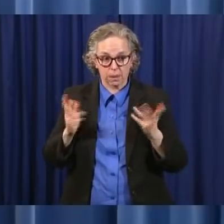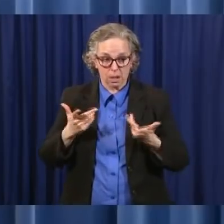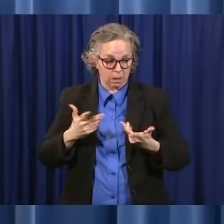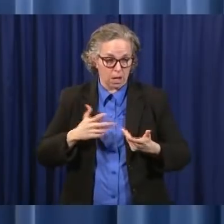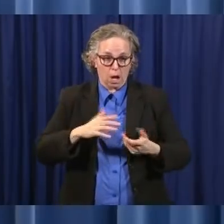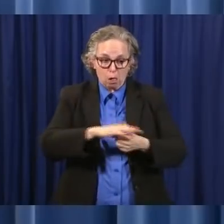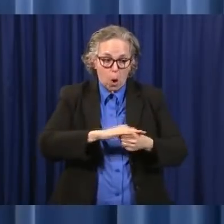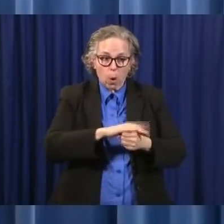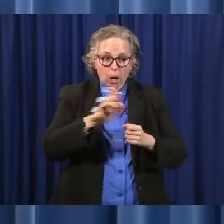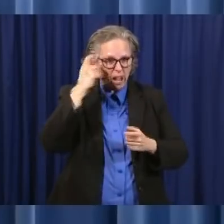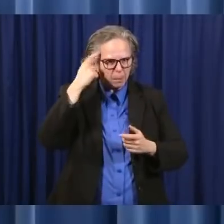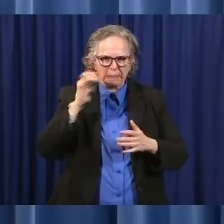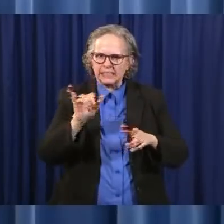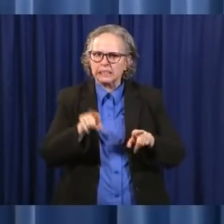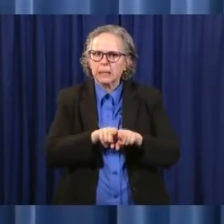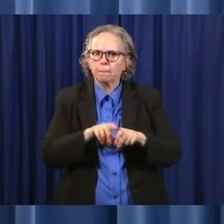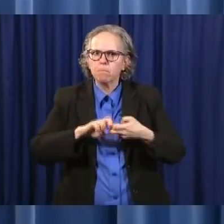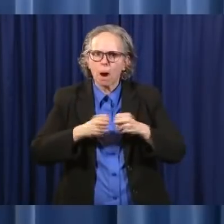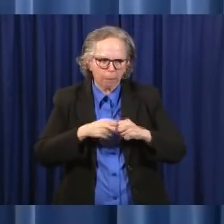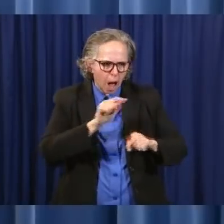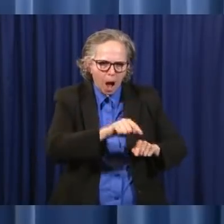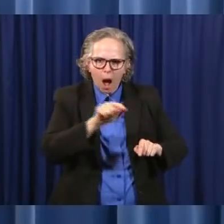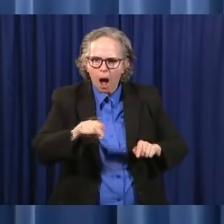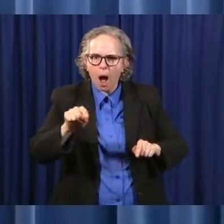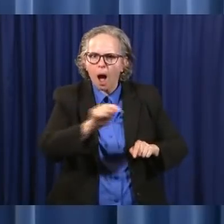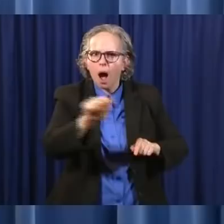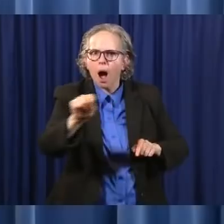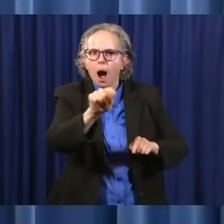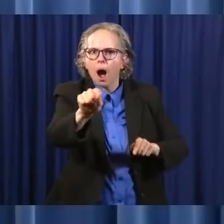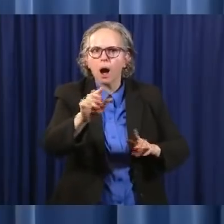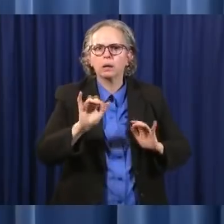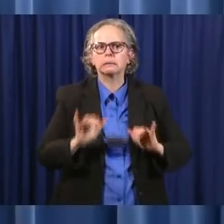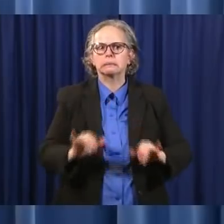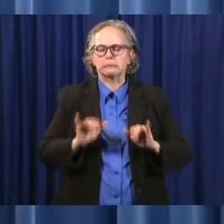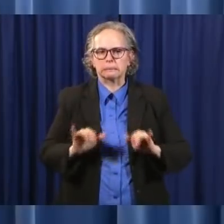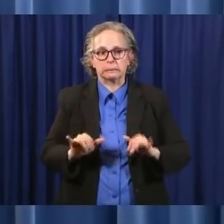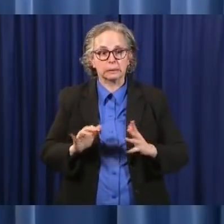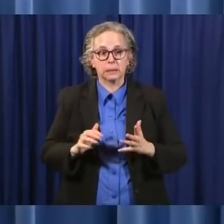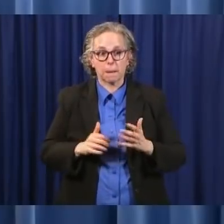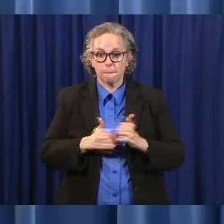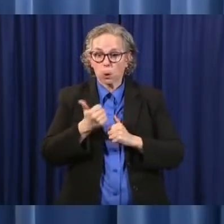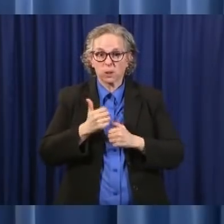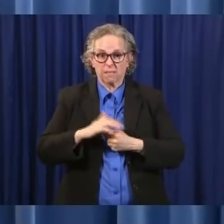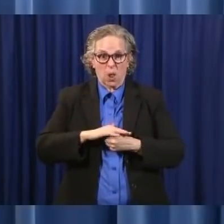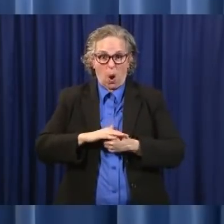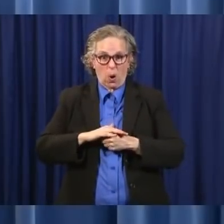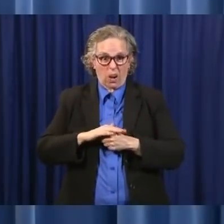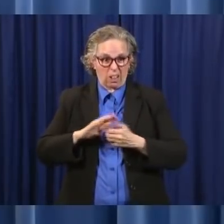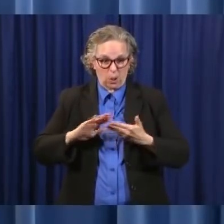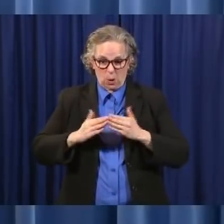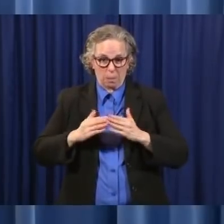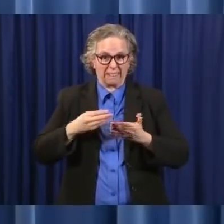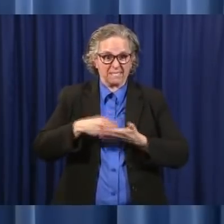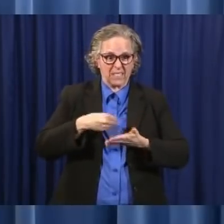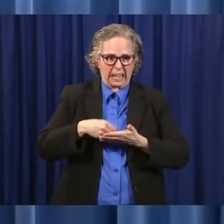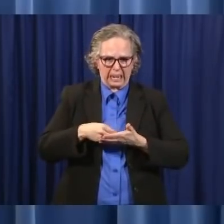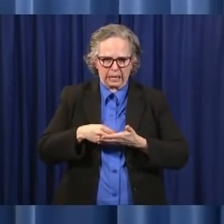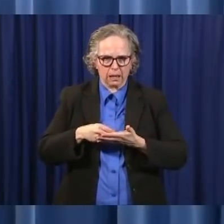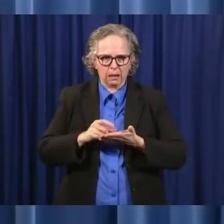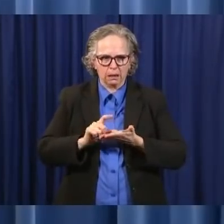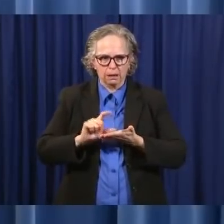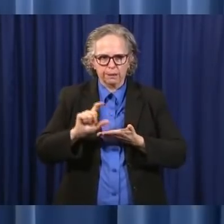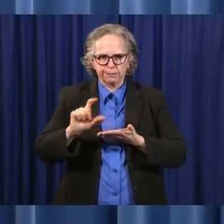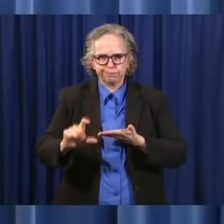The vast majority, a huge amount of the local government funding has to go for police and fire, EMS, basic